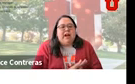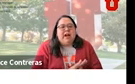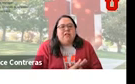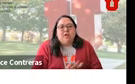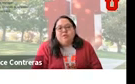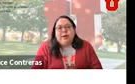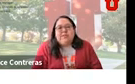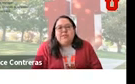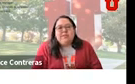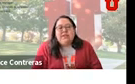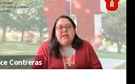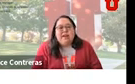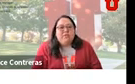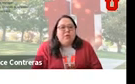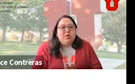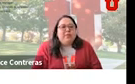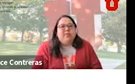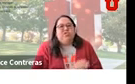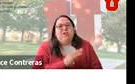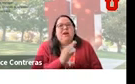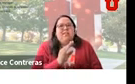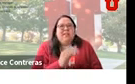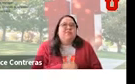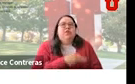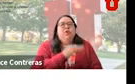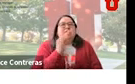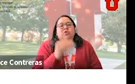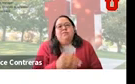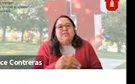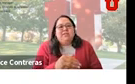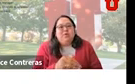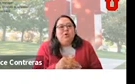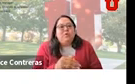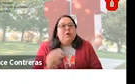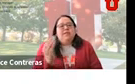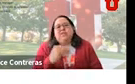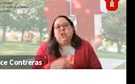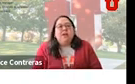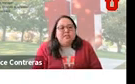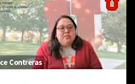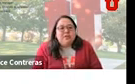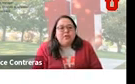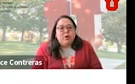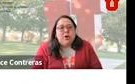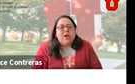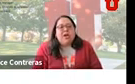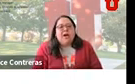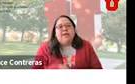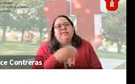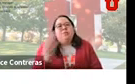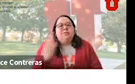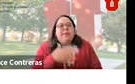are close by to the room, that they're not, like if you have your event on the 4th floor, that they're not on the 1st